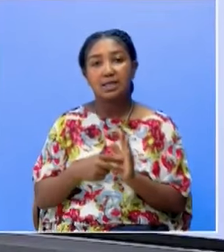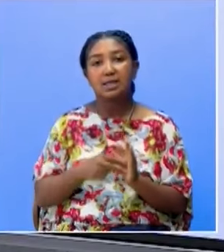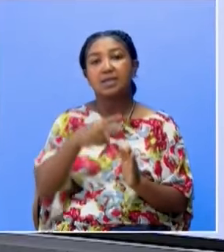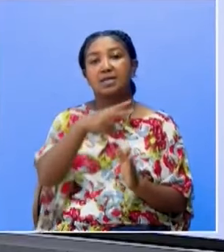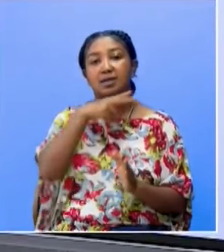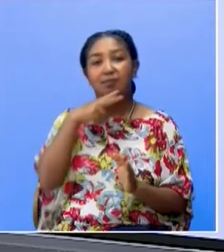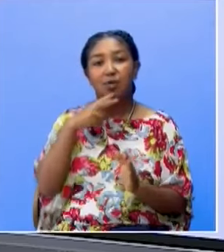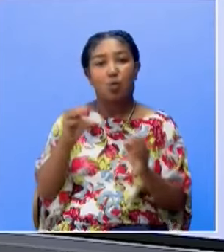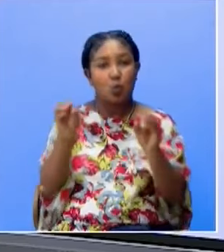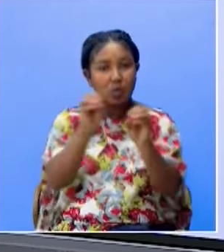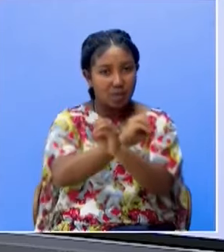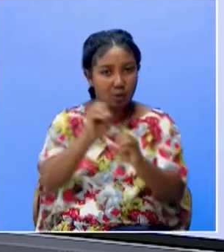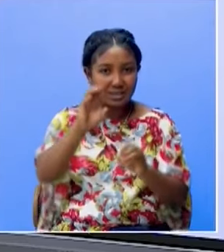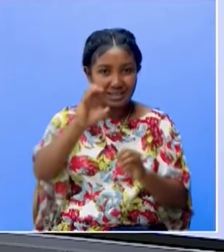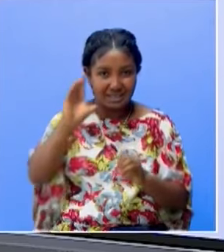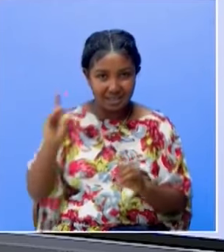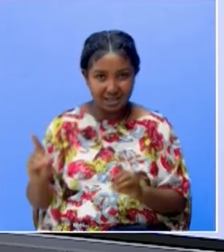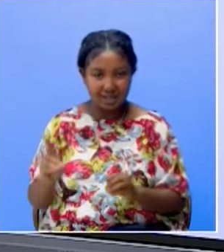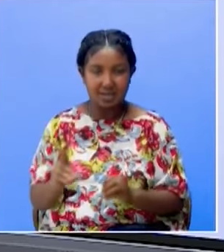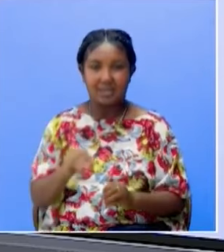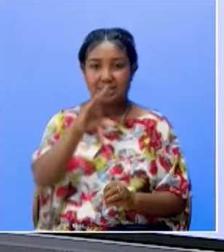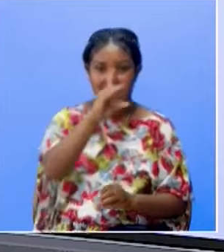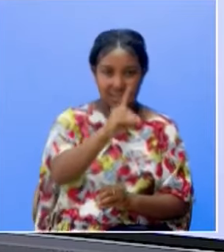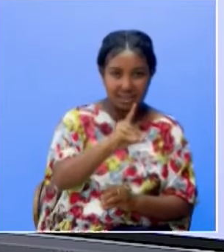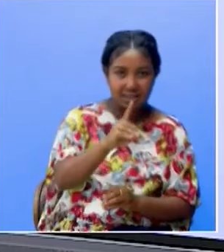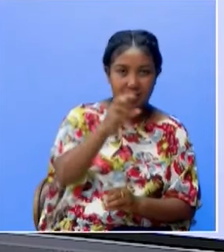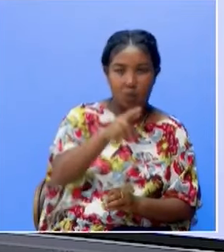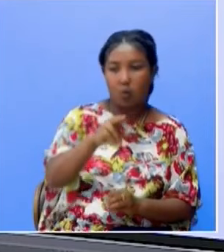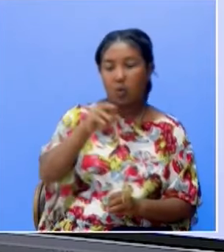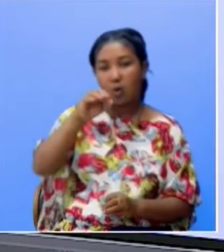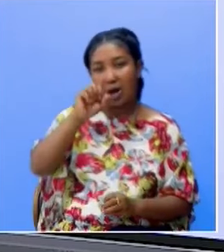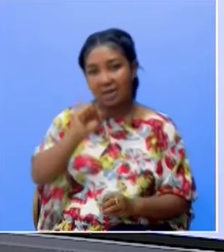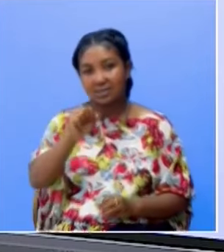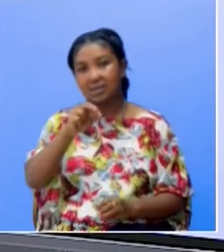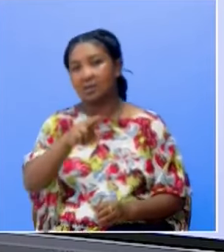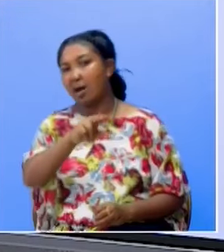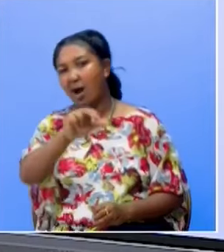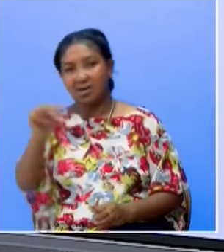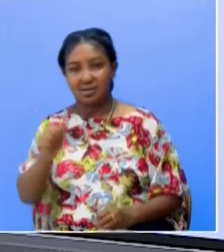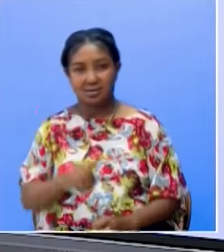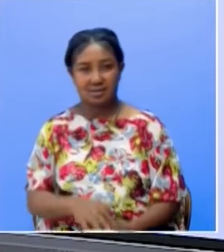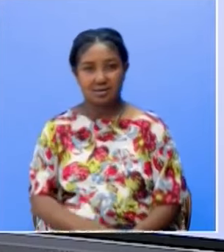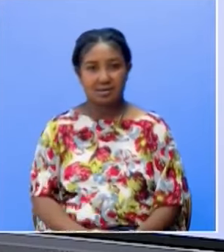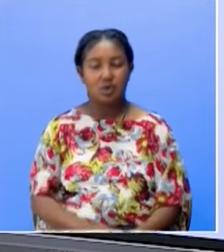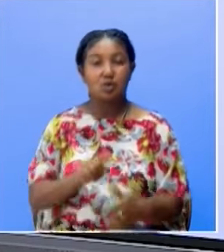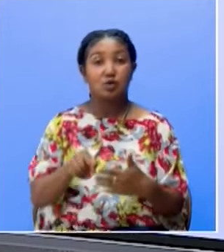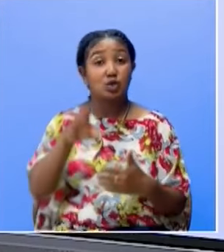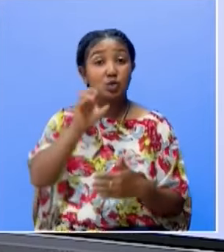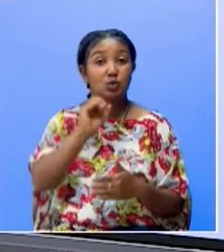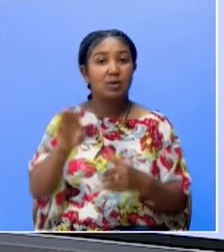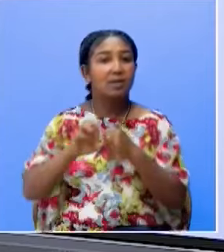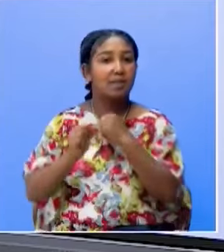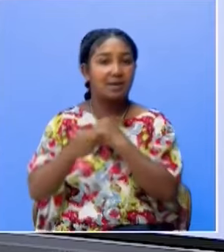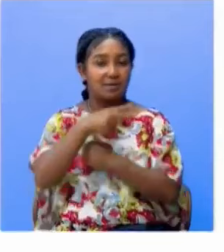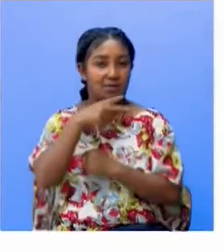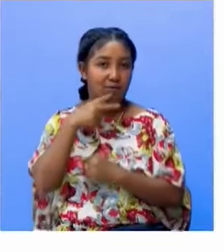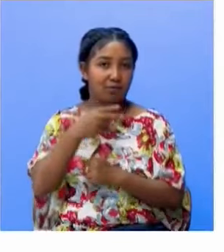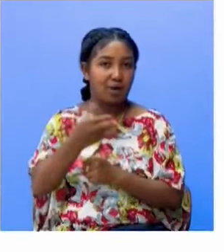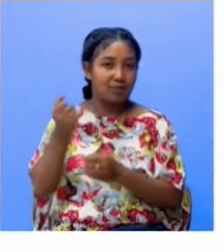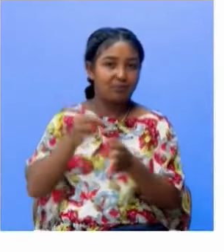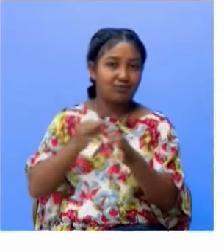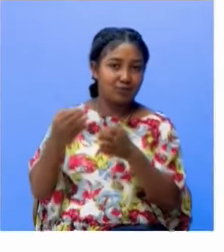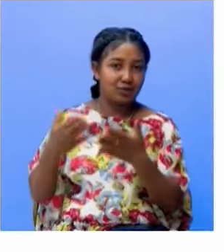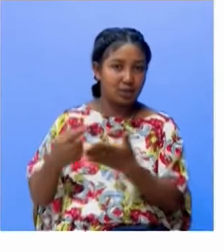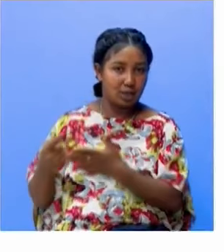verb without ed, d, s, and others, okay? So it should be base verb, just as we mentioned